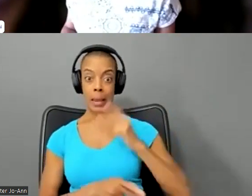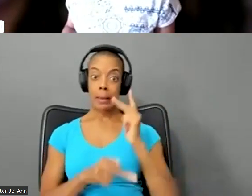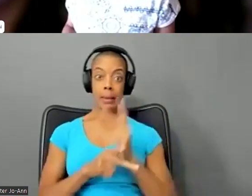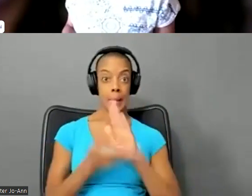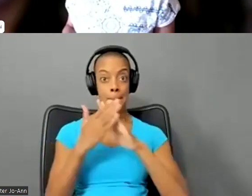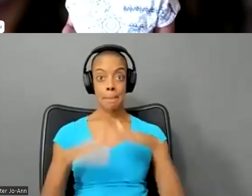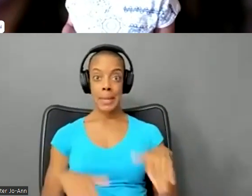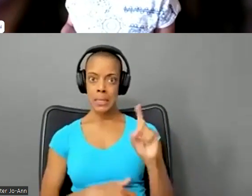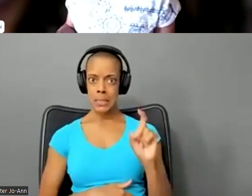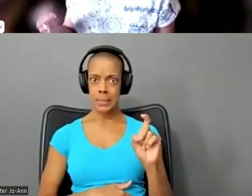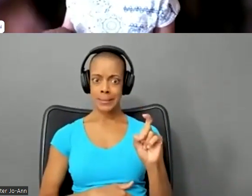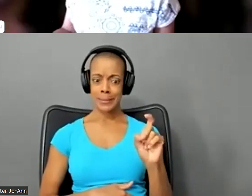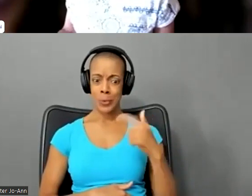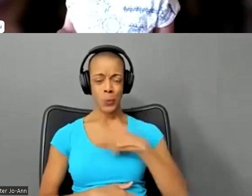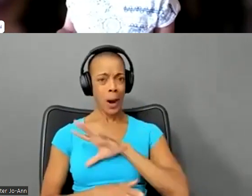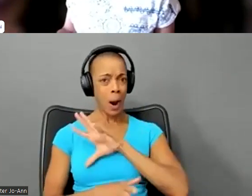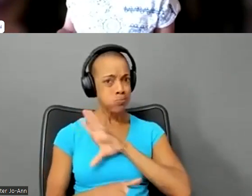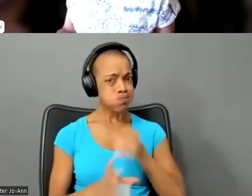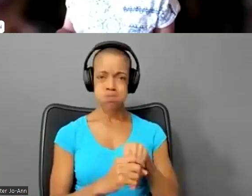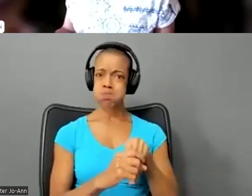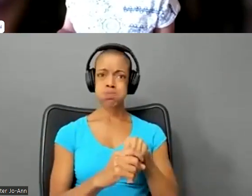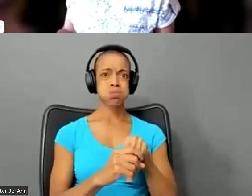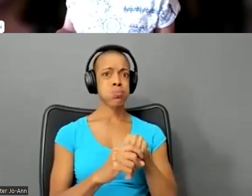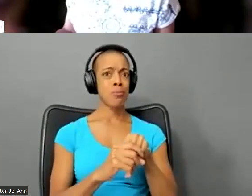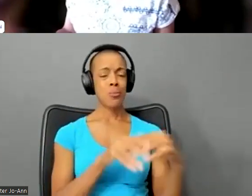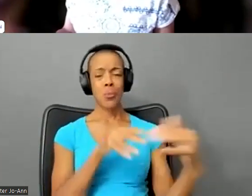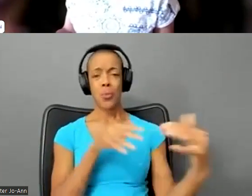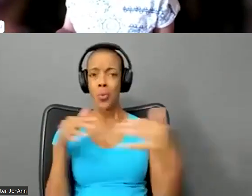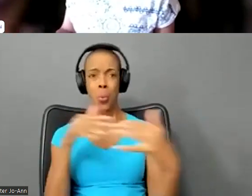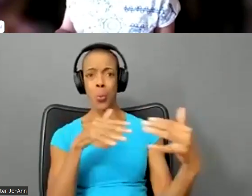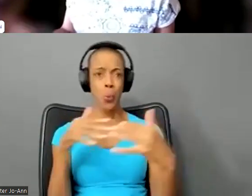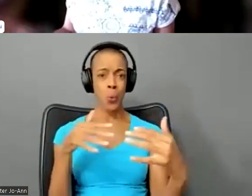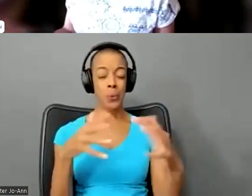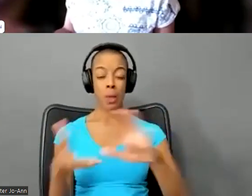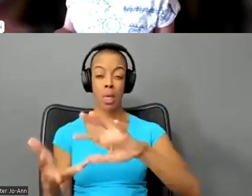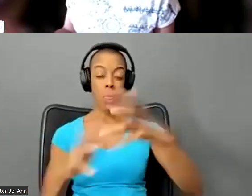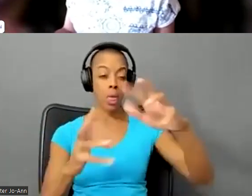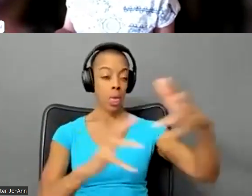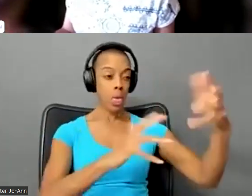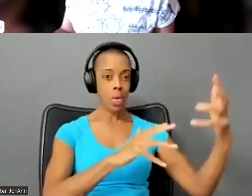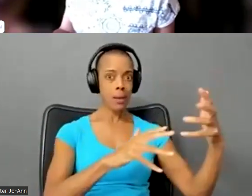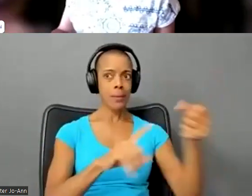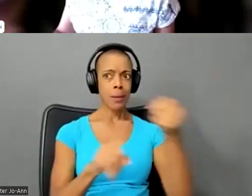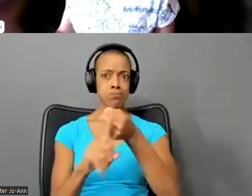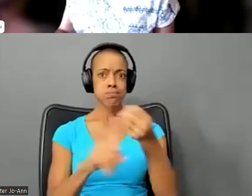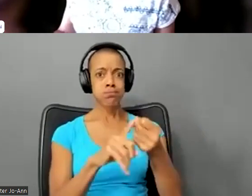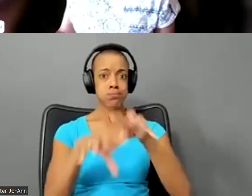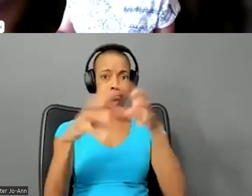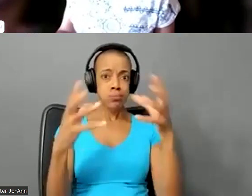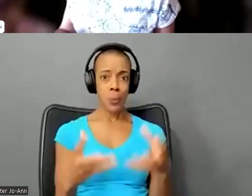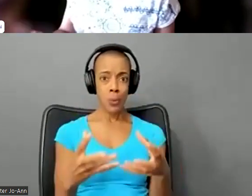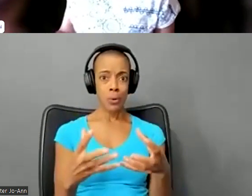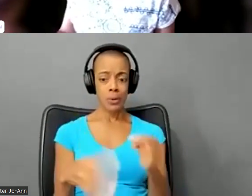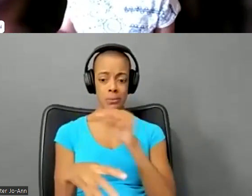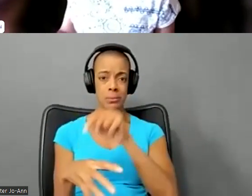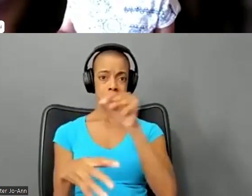so involved in the wars and the destabilizing that's going on around the world. And that's leading, in fact,